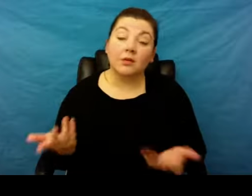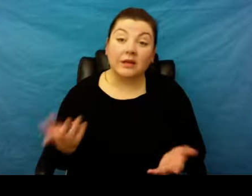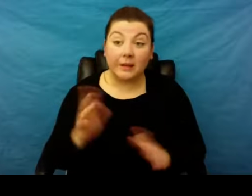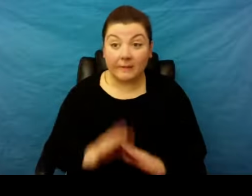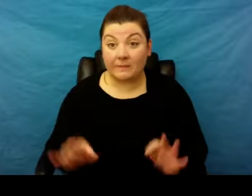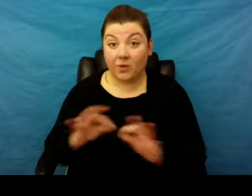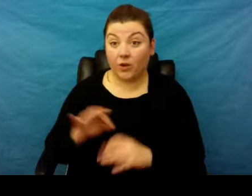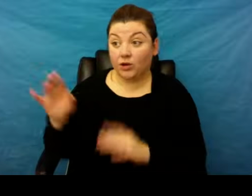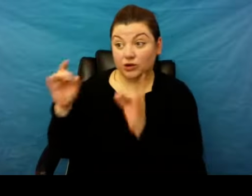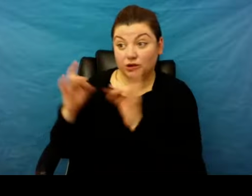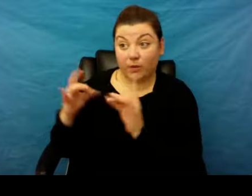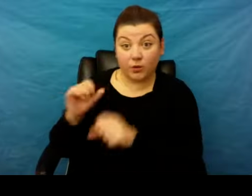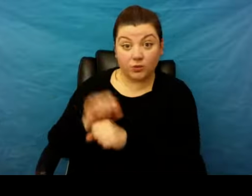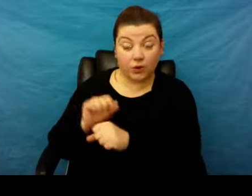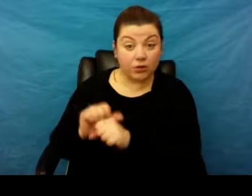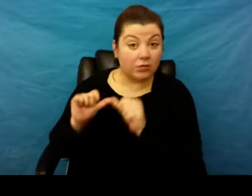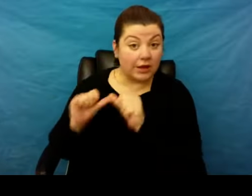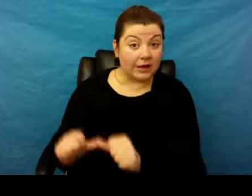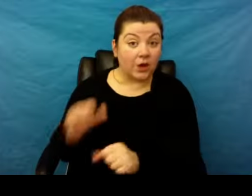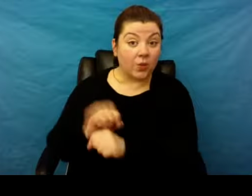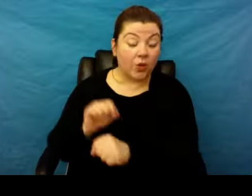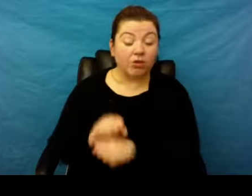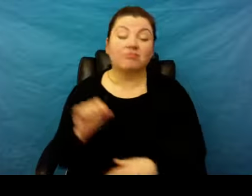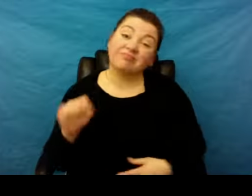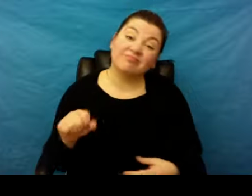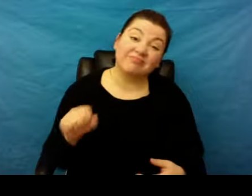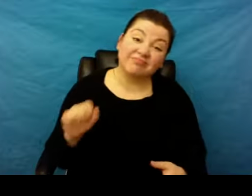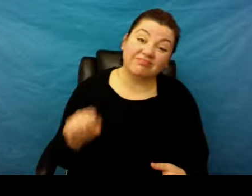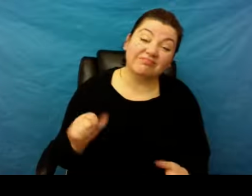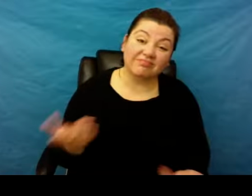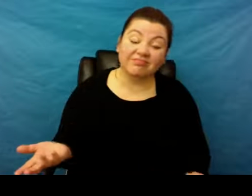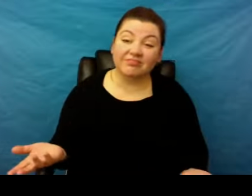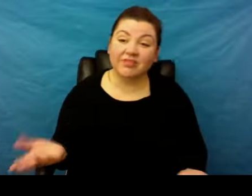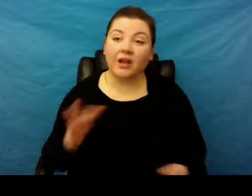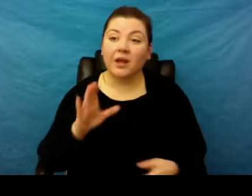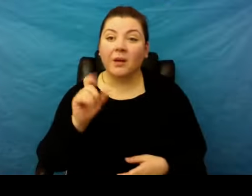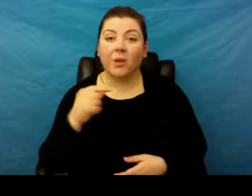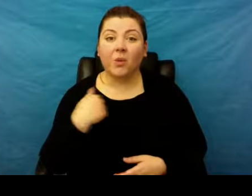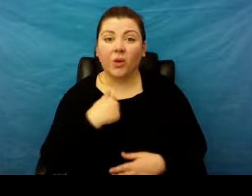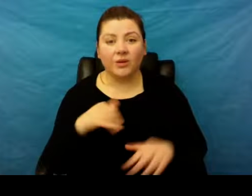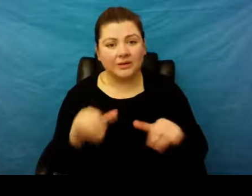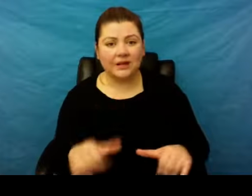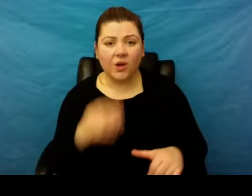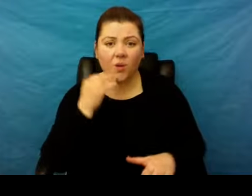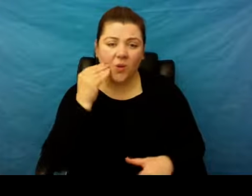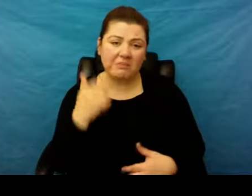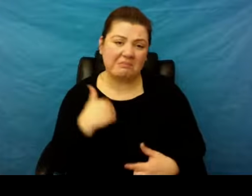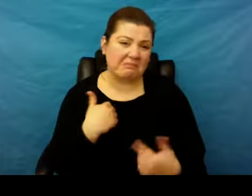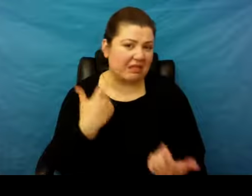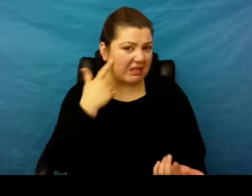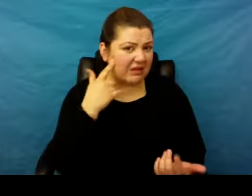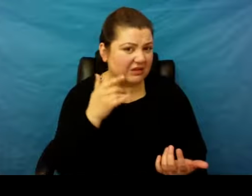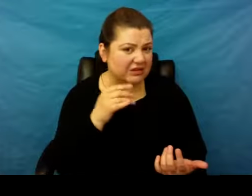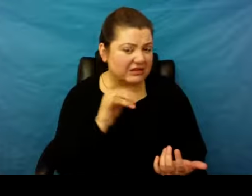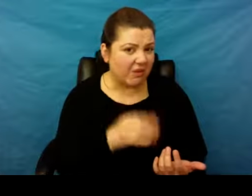jobs? Yes. My general sense, given that we're all hunkered down, is to make your coffee at home. If you're going to go to